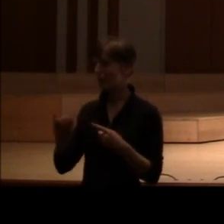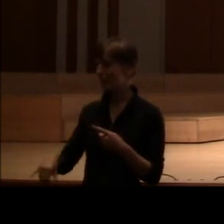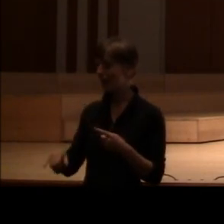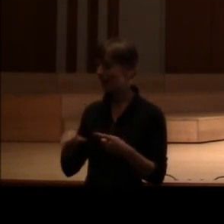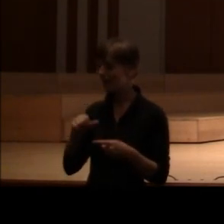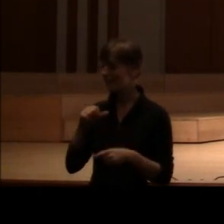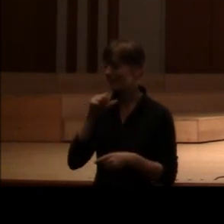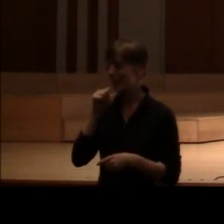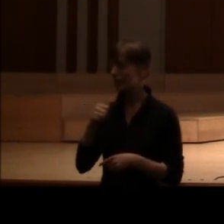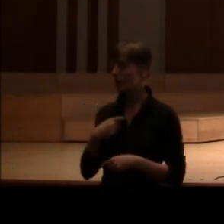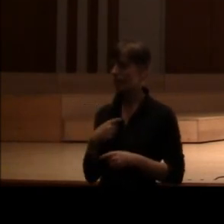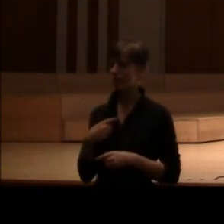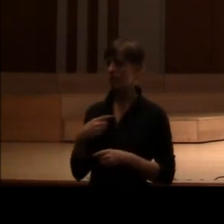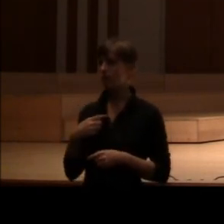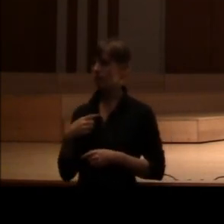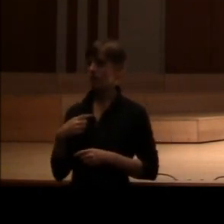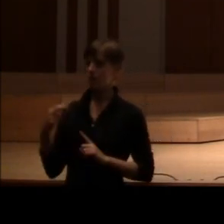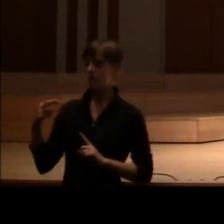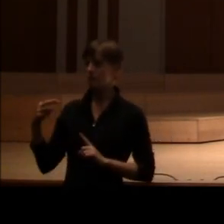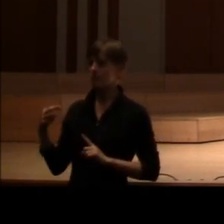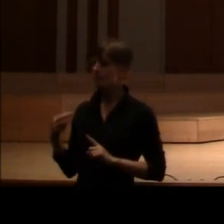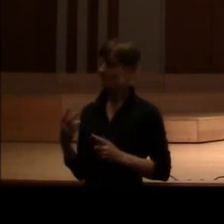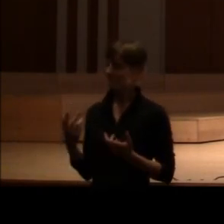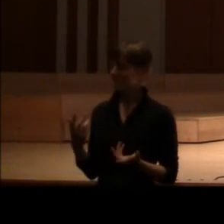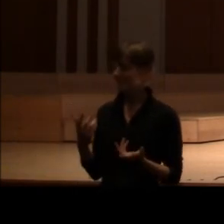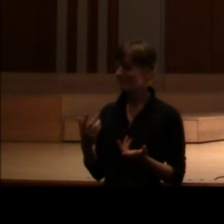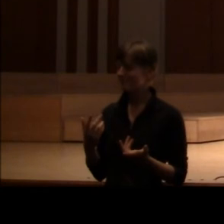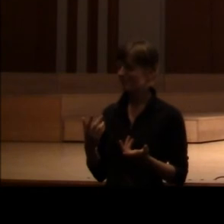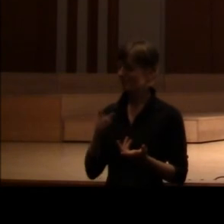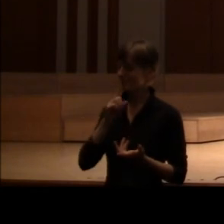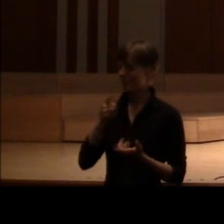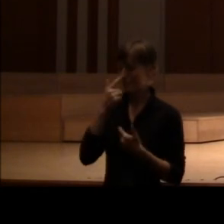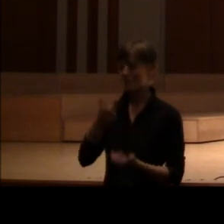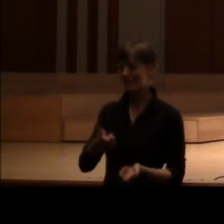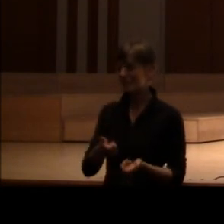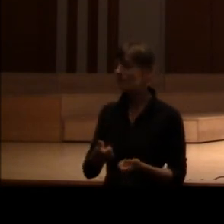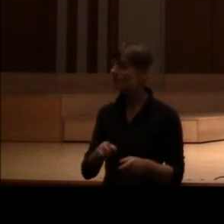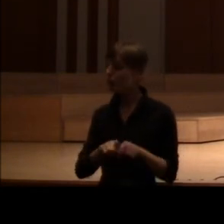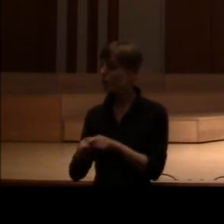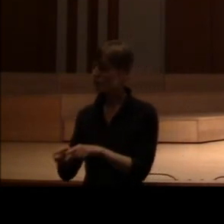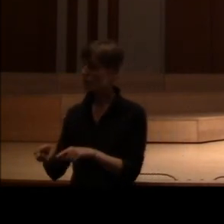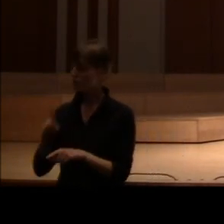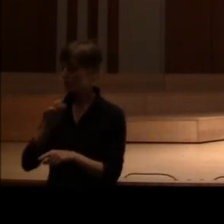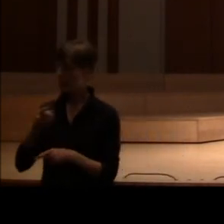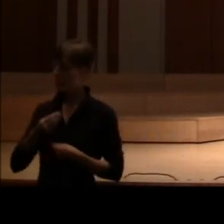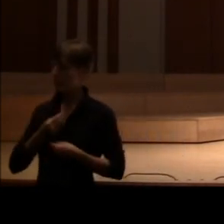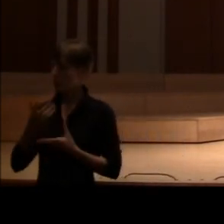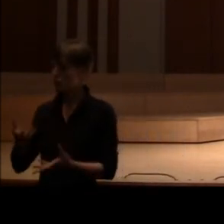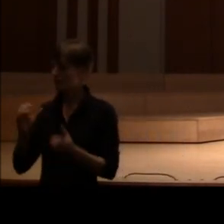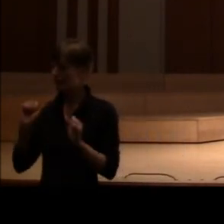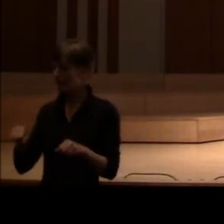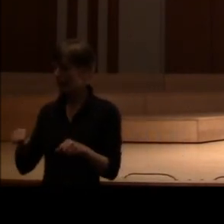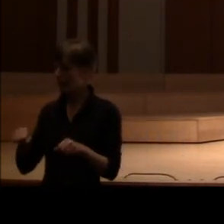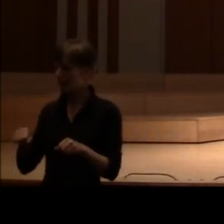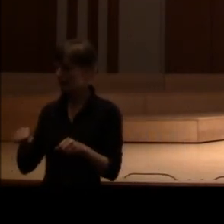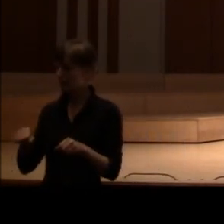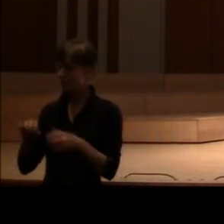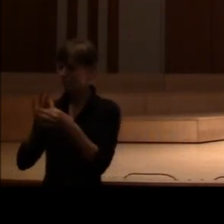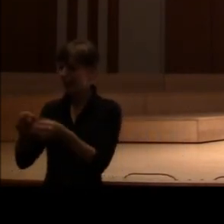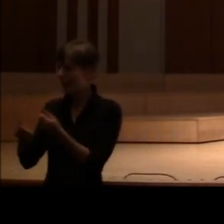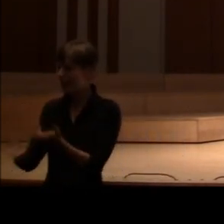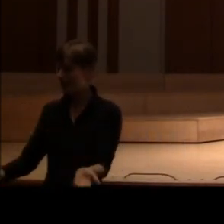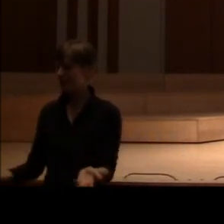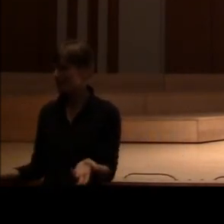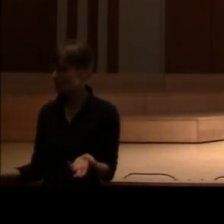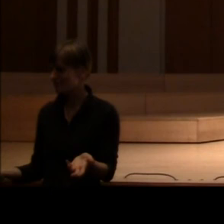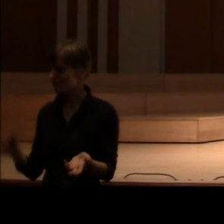dissolving in the giggles every single time, for a while even, but the fact that they also see that poetry can literally be about anything that you want it to be, that it's not just